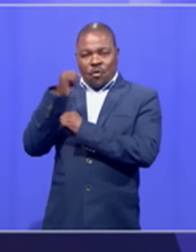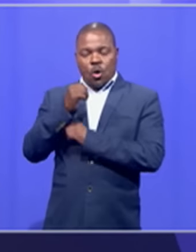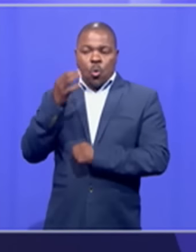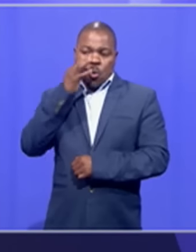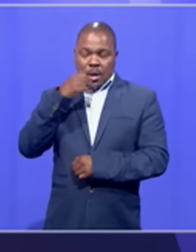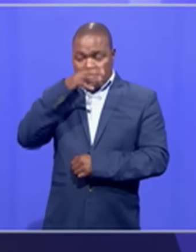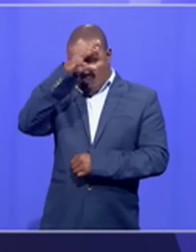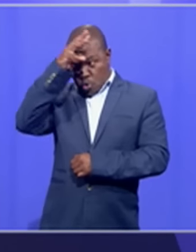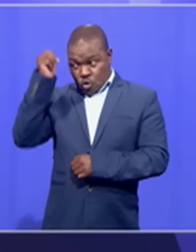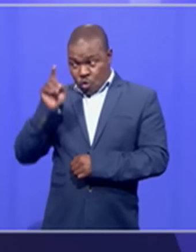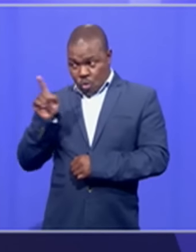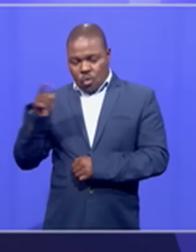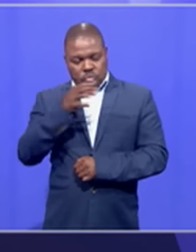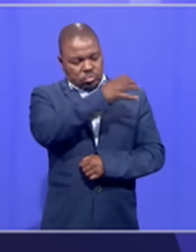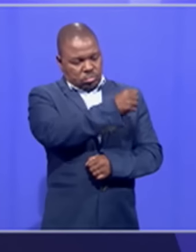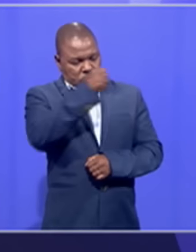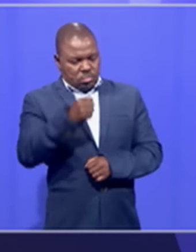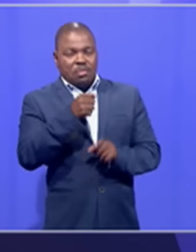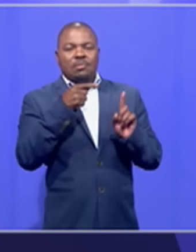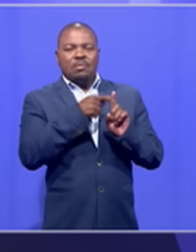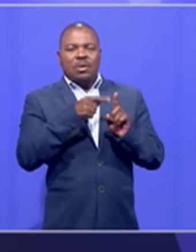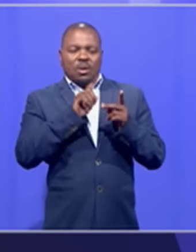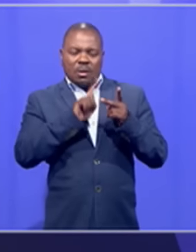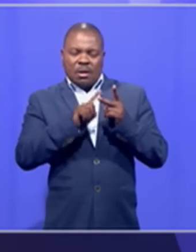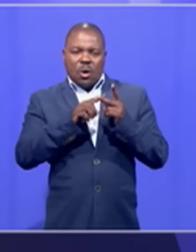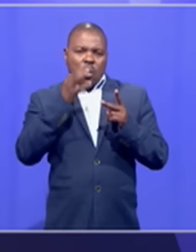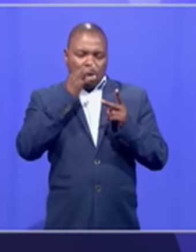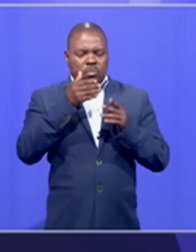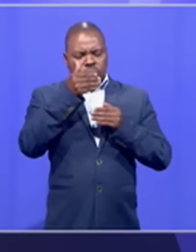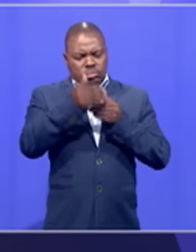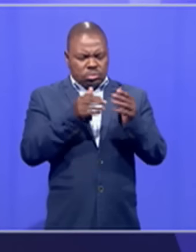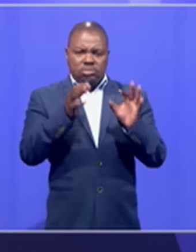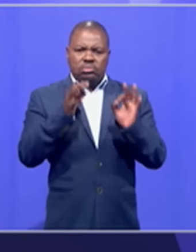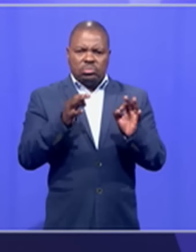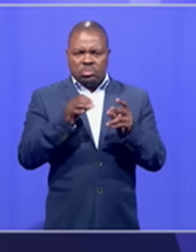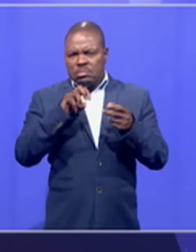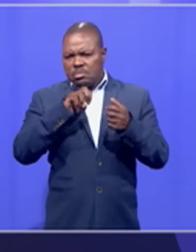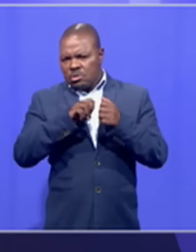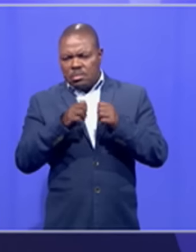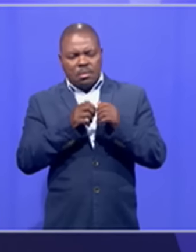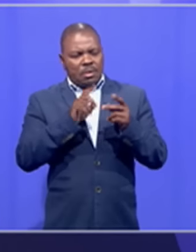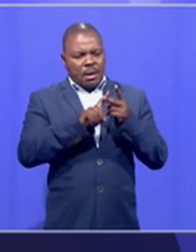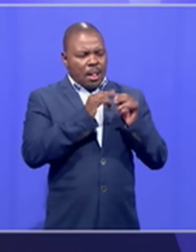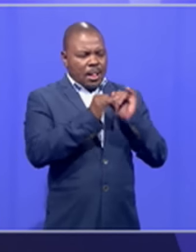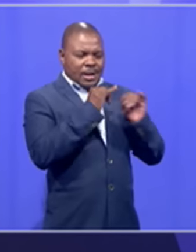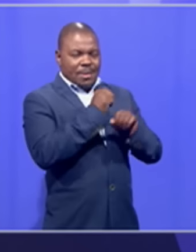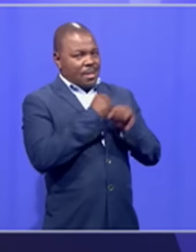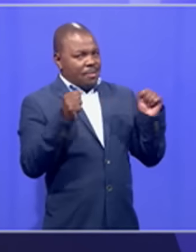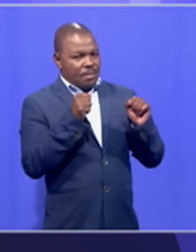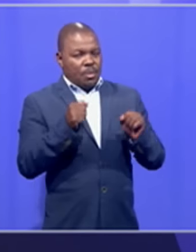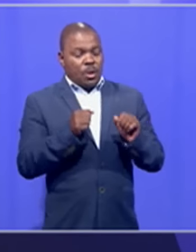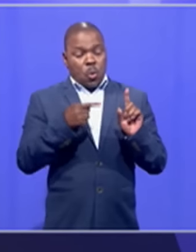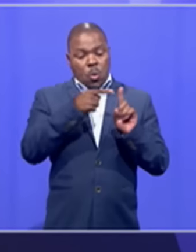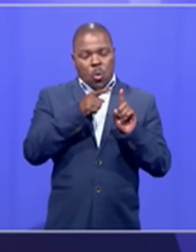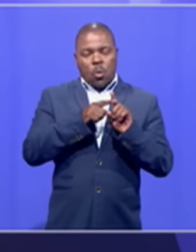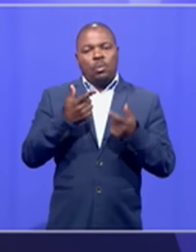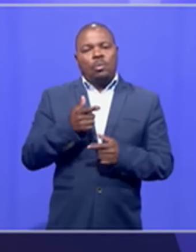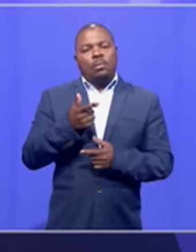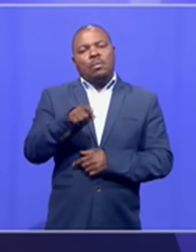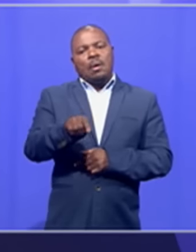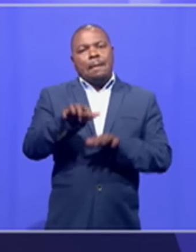gagwe. O bolela gore magato a tshepedišo a phethagaditšwe le gore ga se go ba le diteko. Nkabinde o boditše komiti ya nakwana